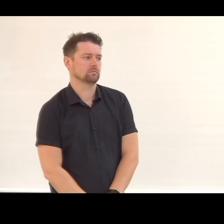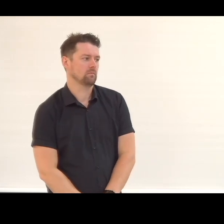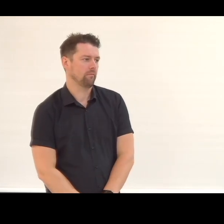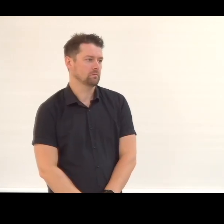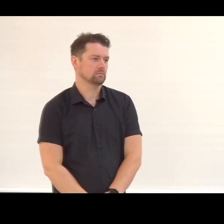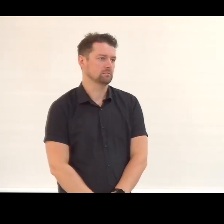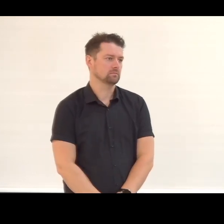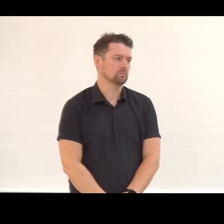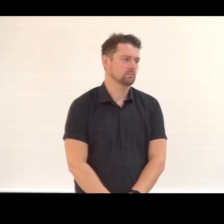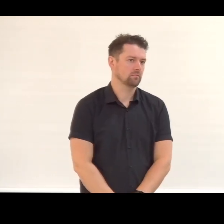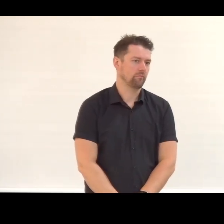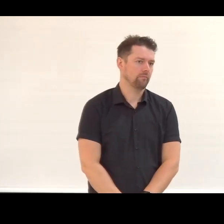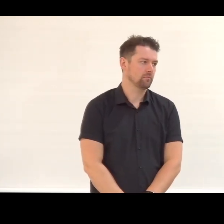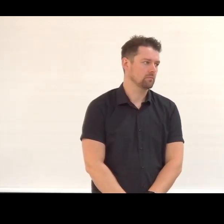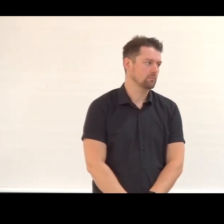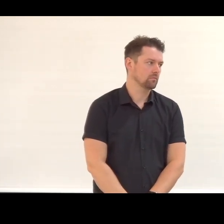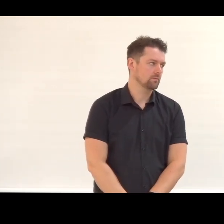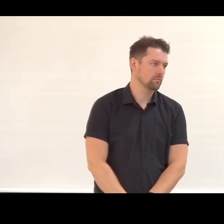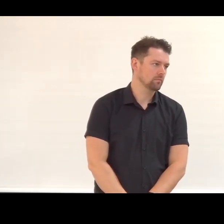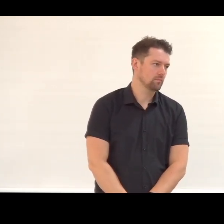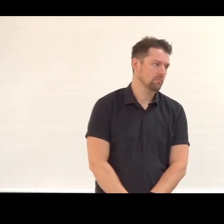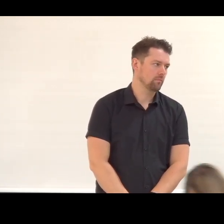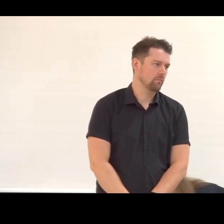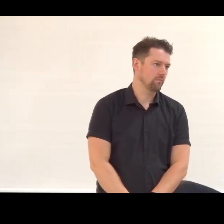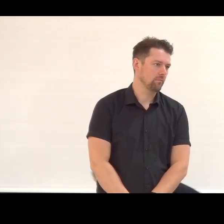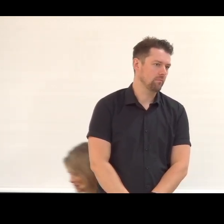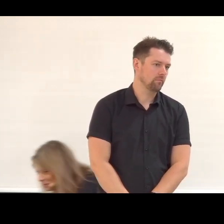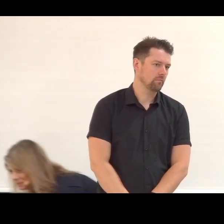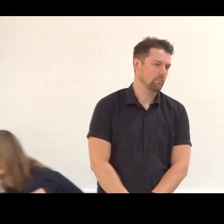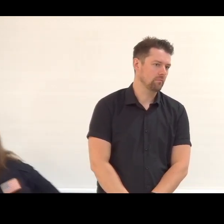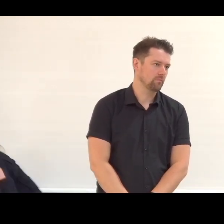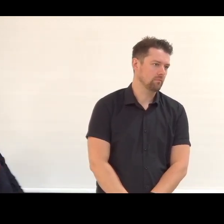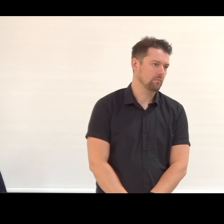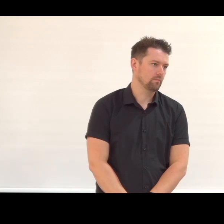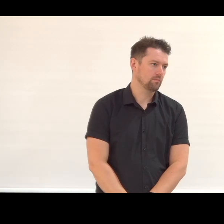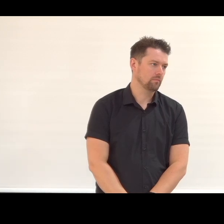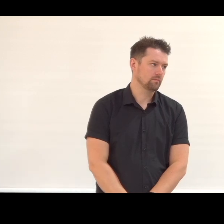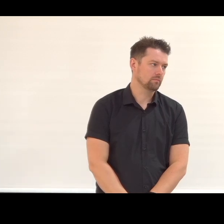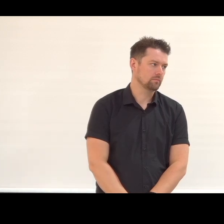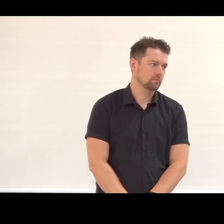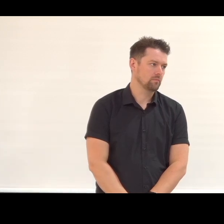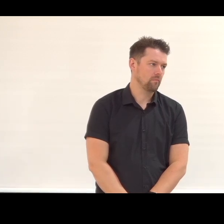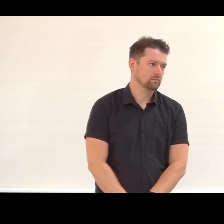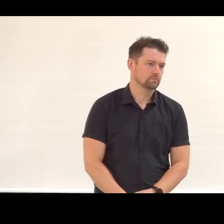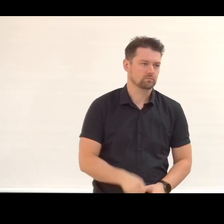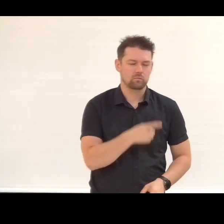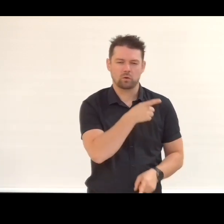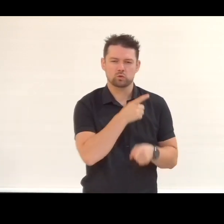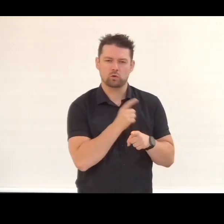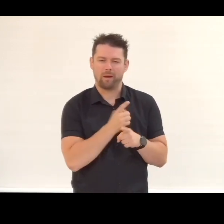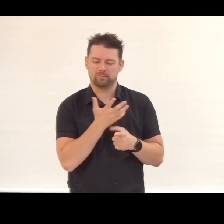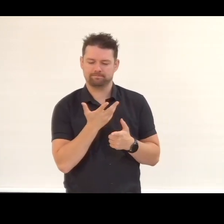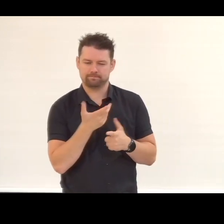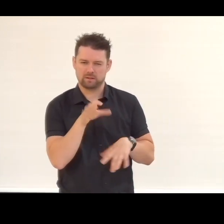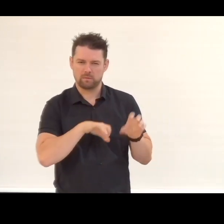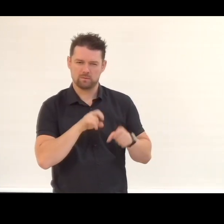I got one question here. About the trust, you mentioned that you run also experiments about trust. Trust in yourself, trust in the crew, in the